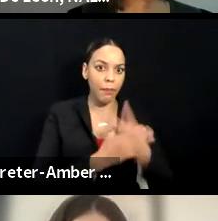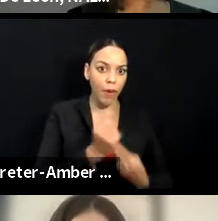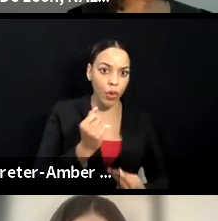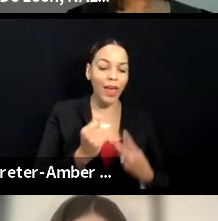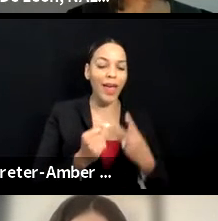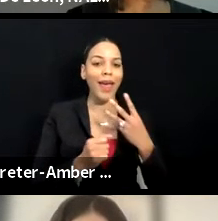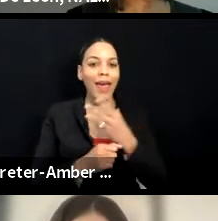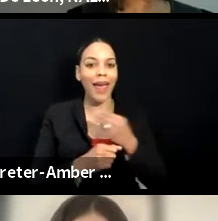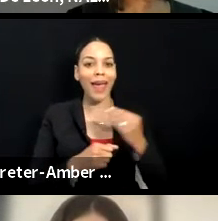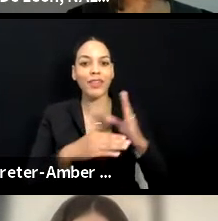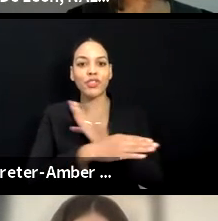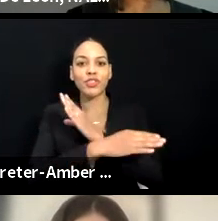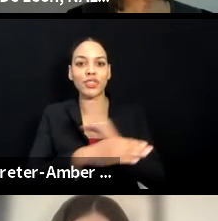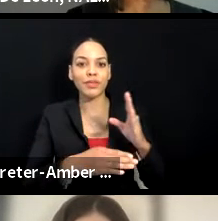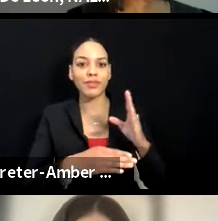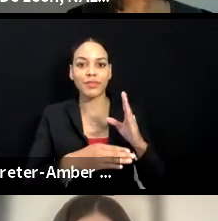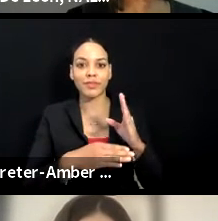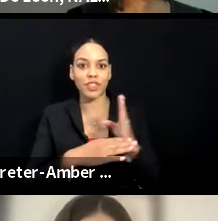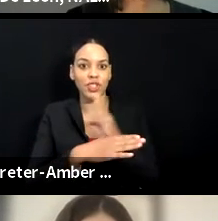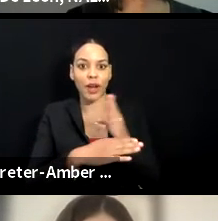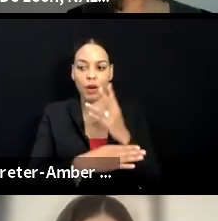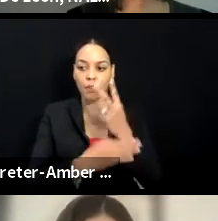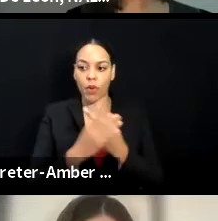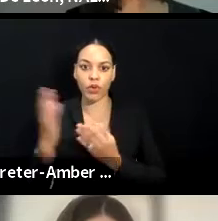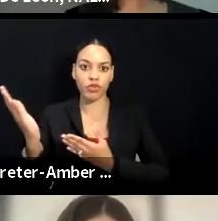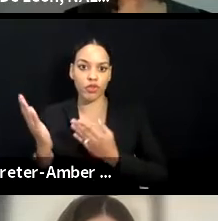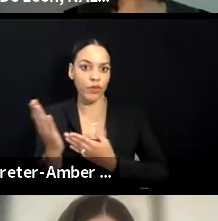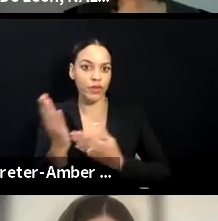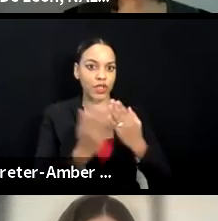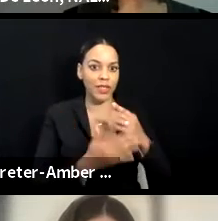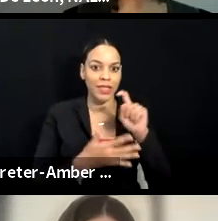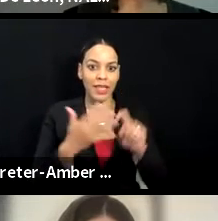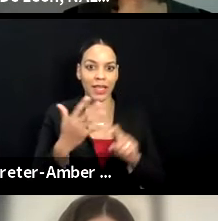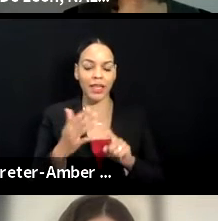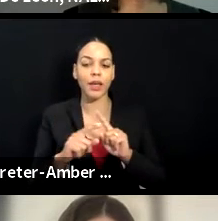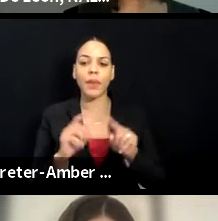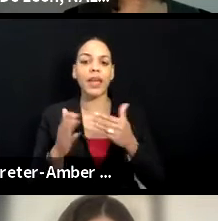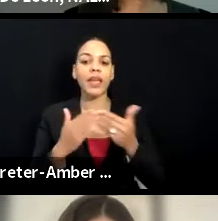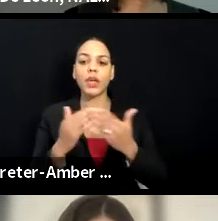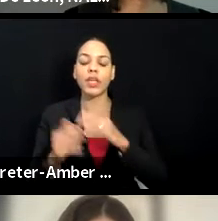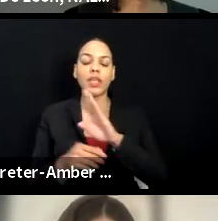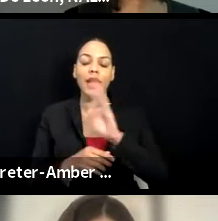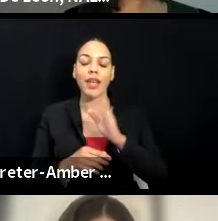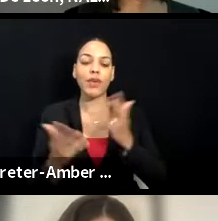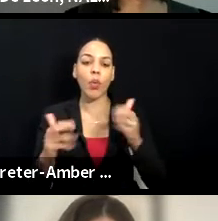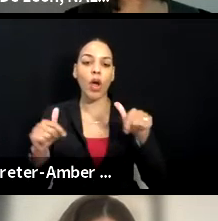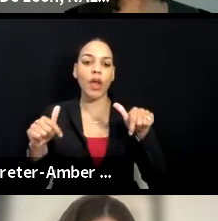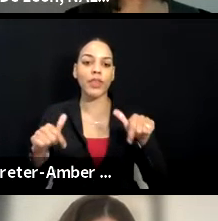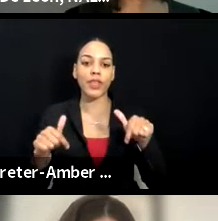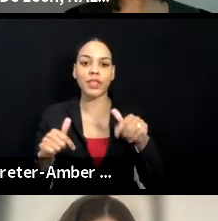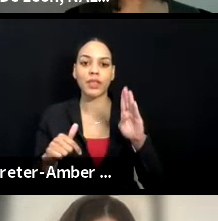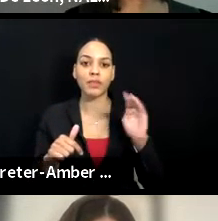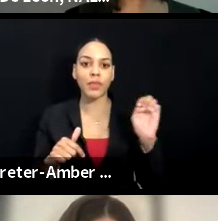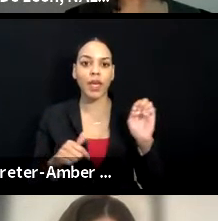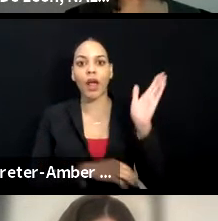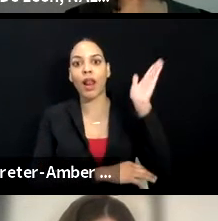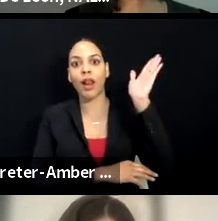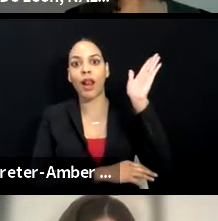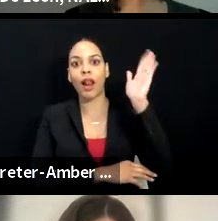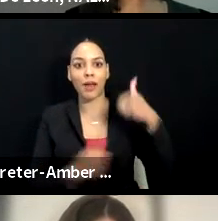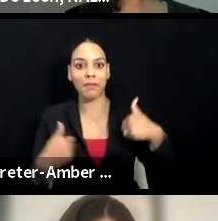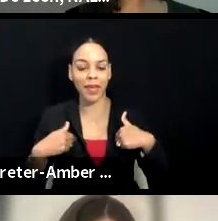spectrum between the various services that are needed. Anyway, I never wanted this to be any sort of monologue.